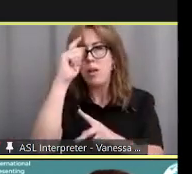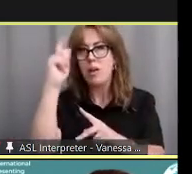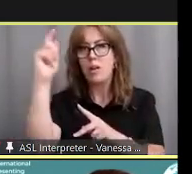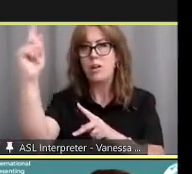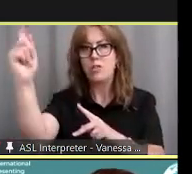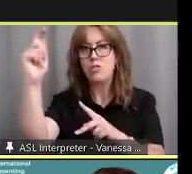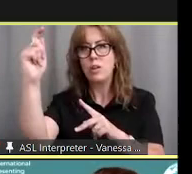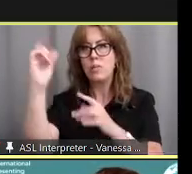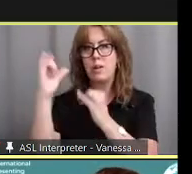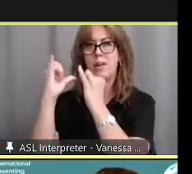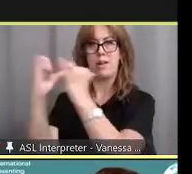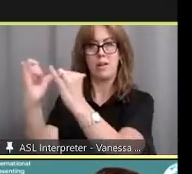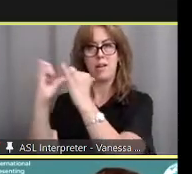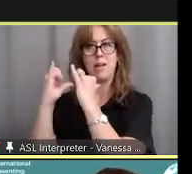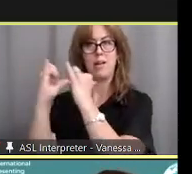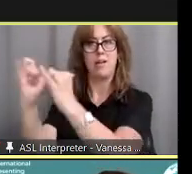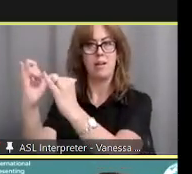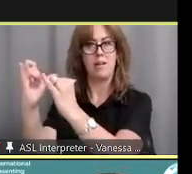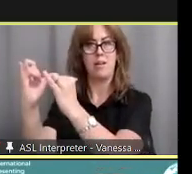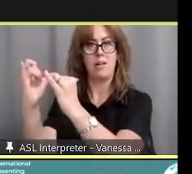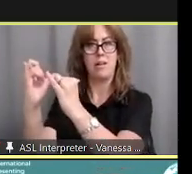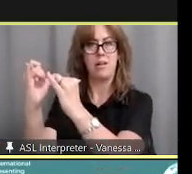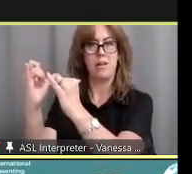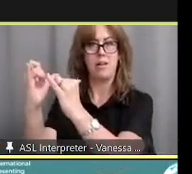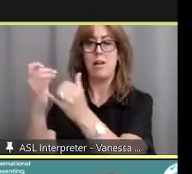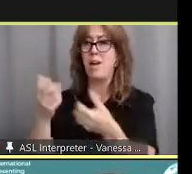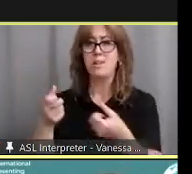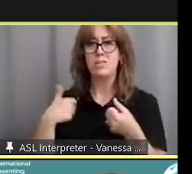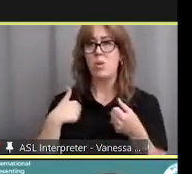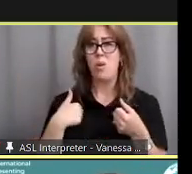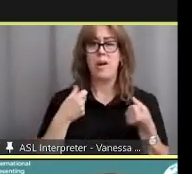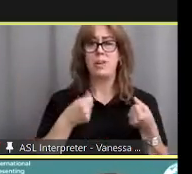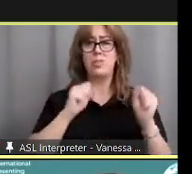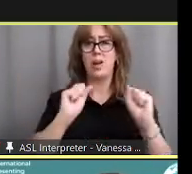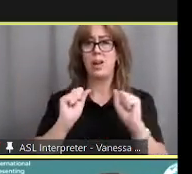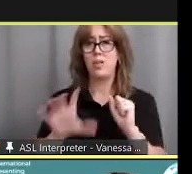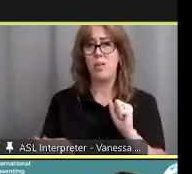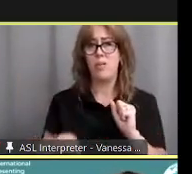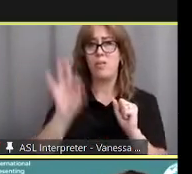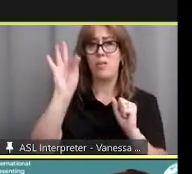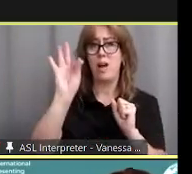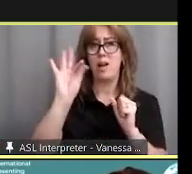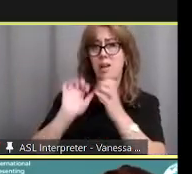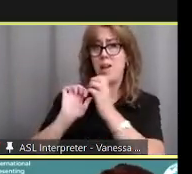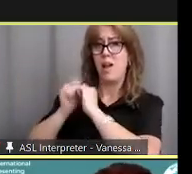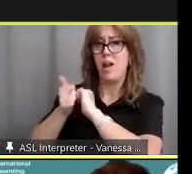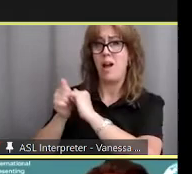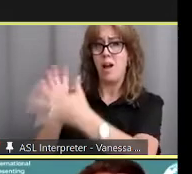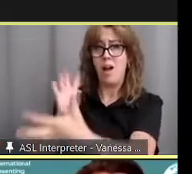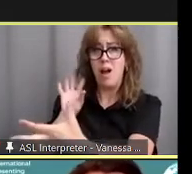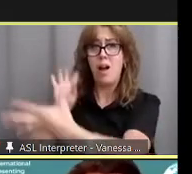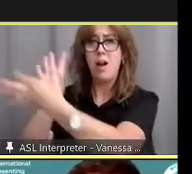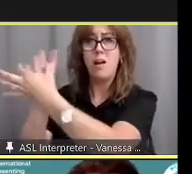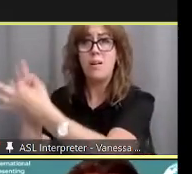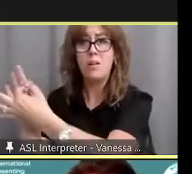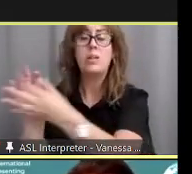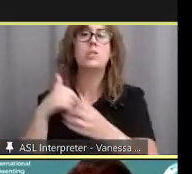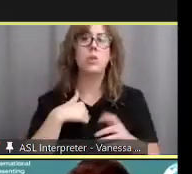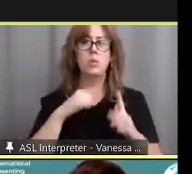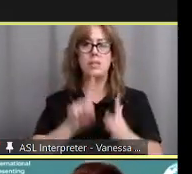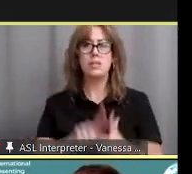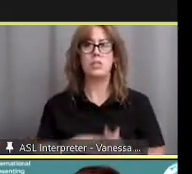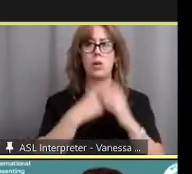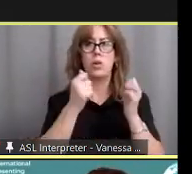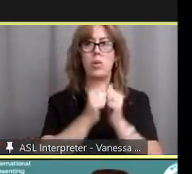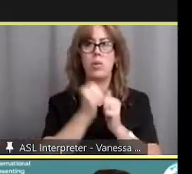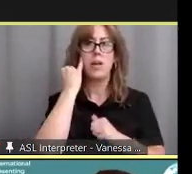context. And find a way of connecting. So we were talking about letters from the continent, and